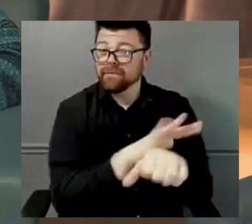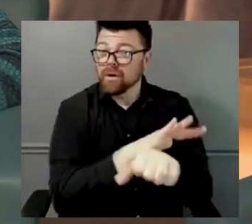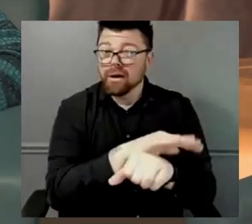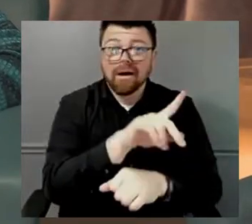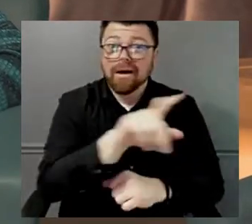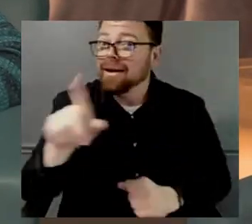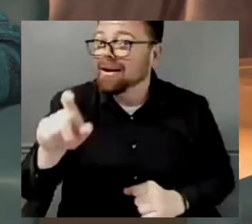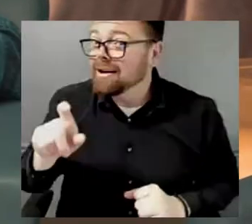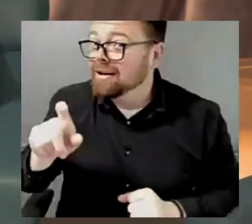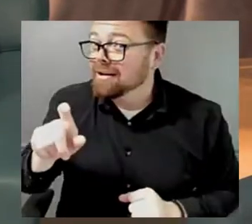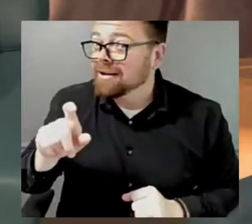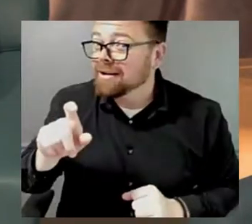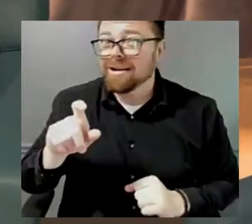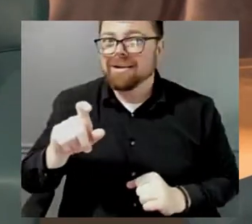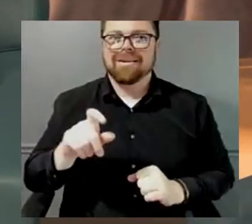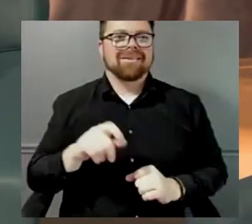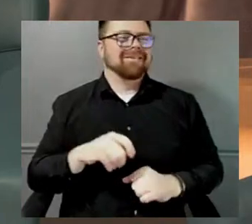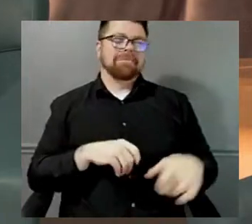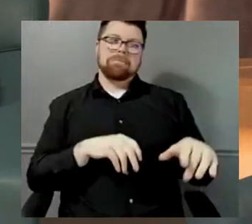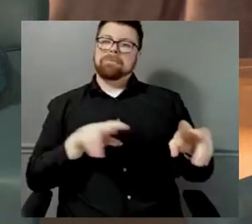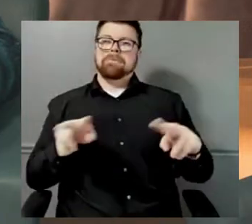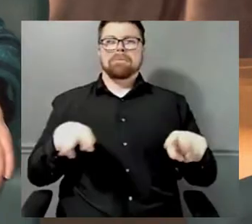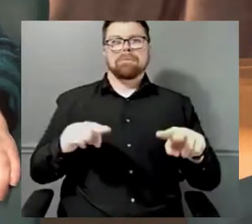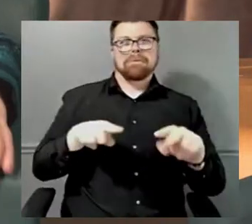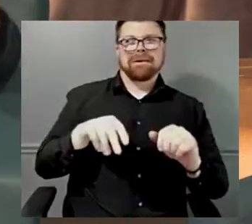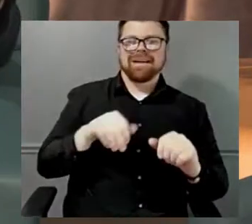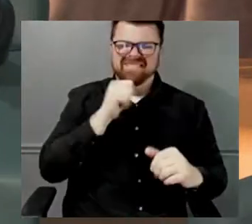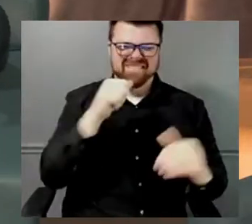Oh, not fair. This is a room full of ringers.